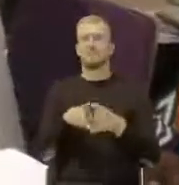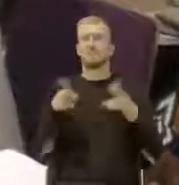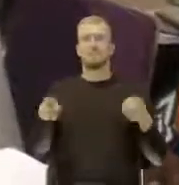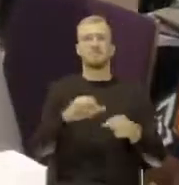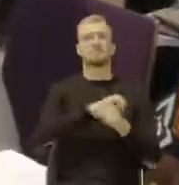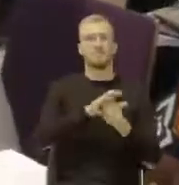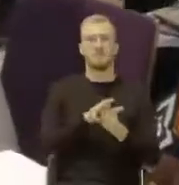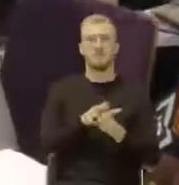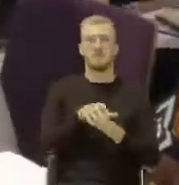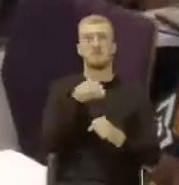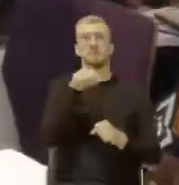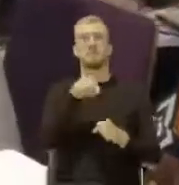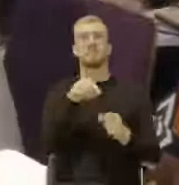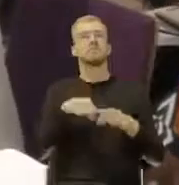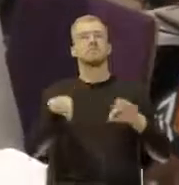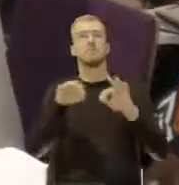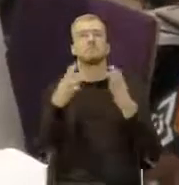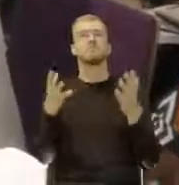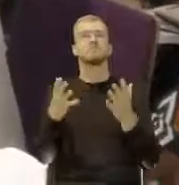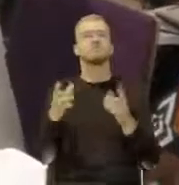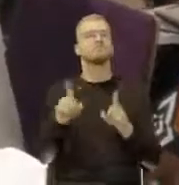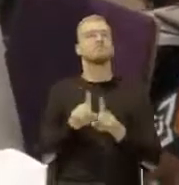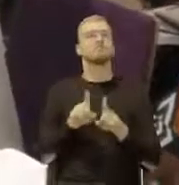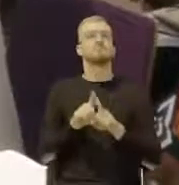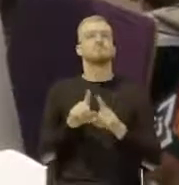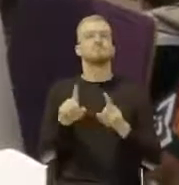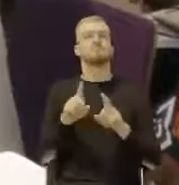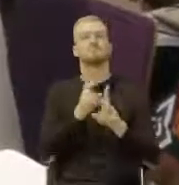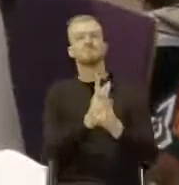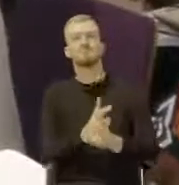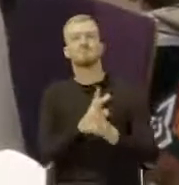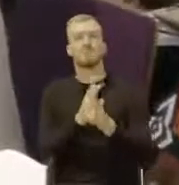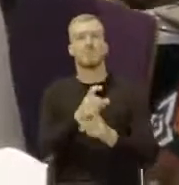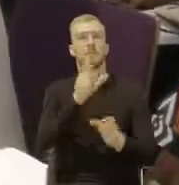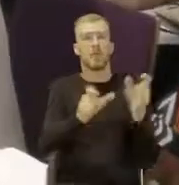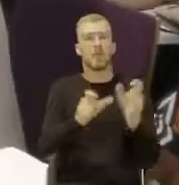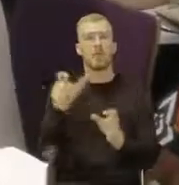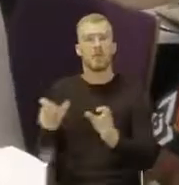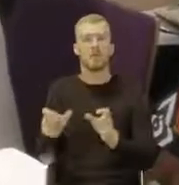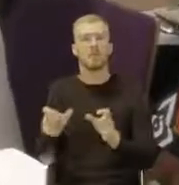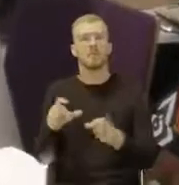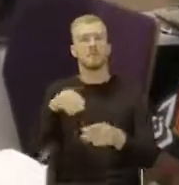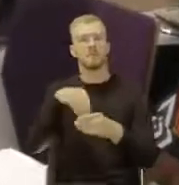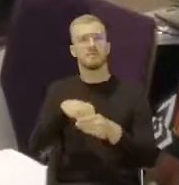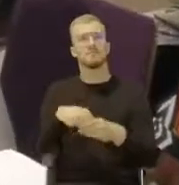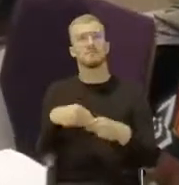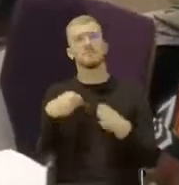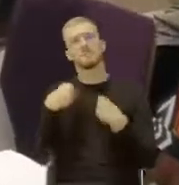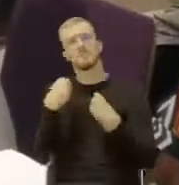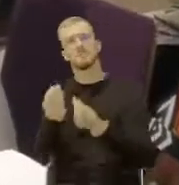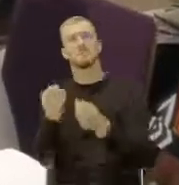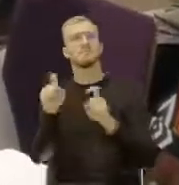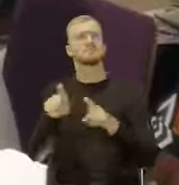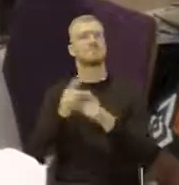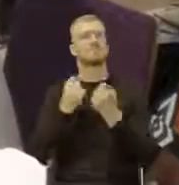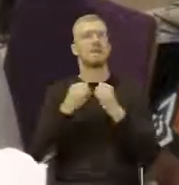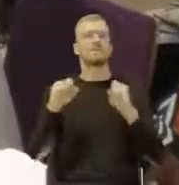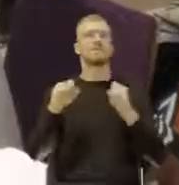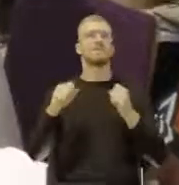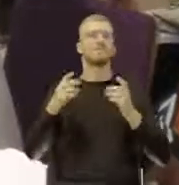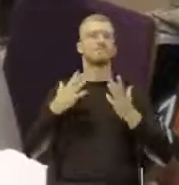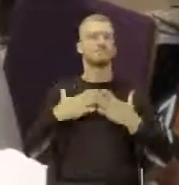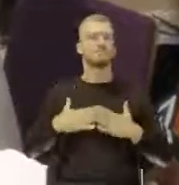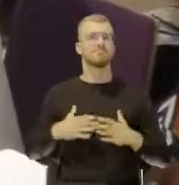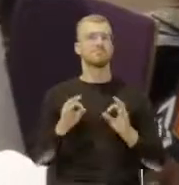health of everyone. But also how some of the basic services provisions that are ensured